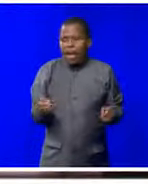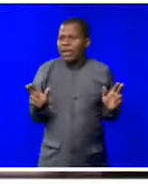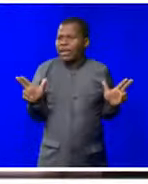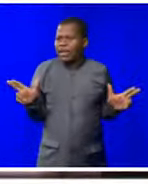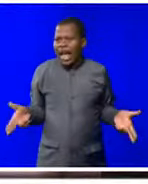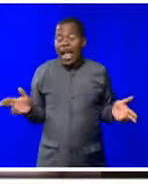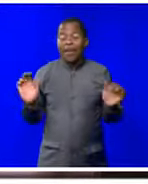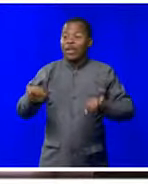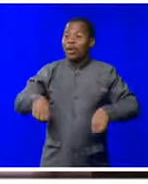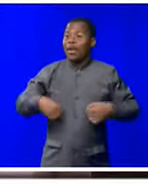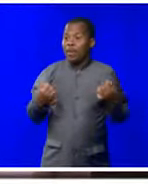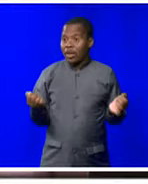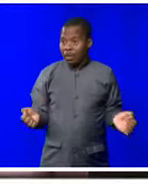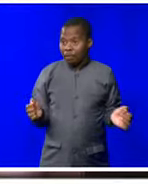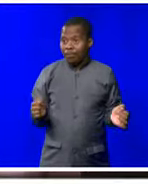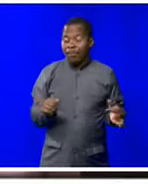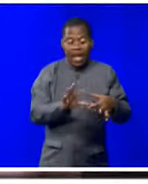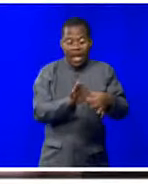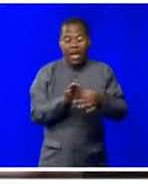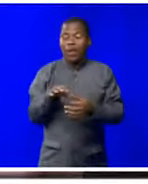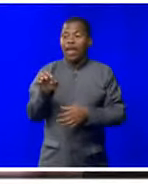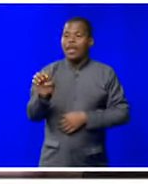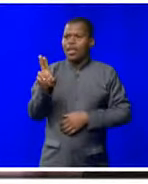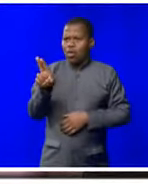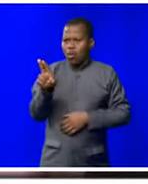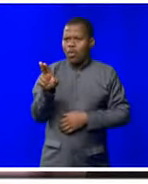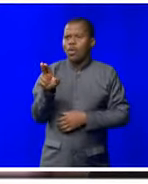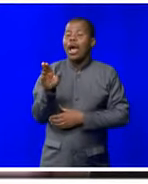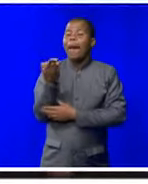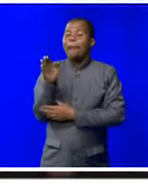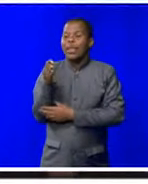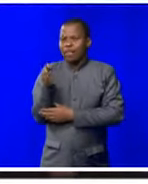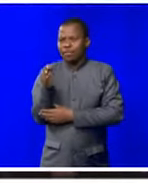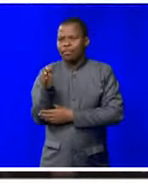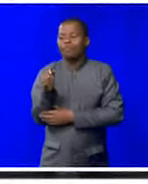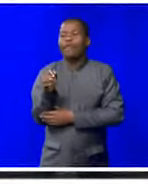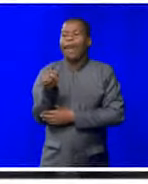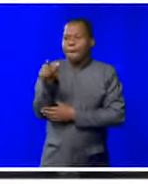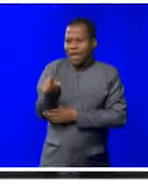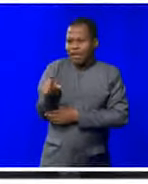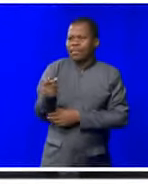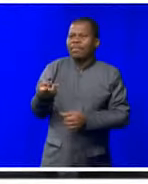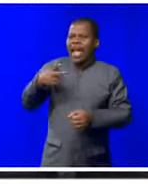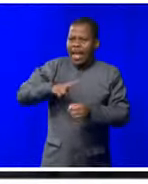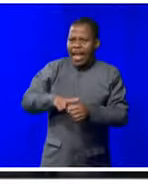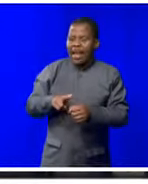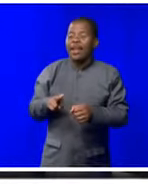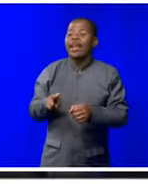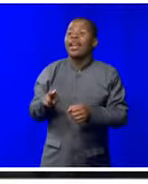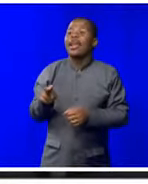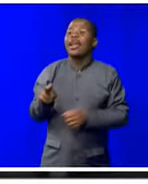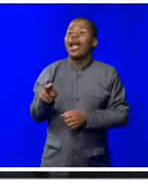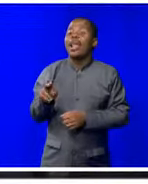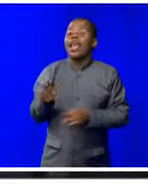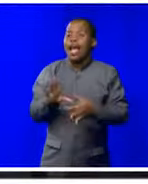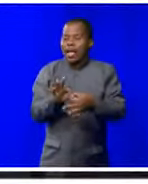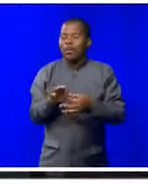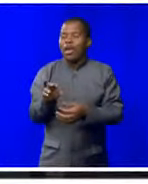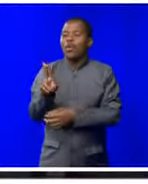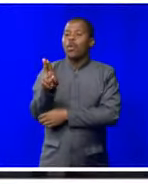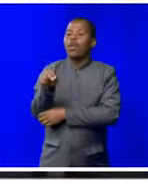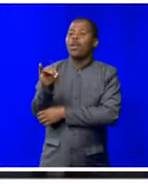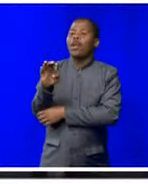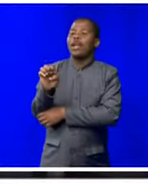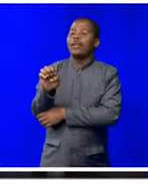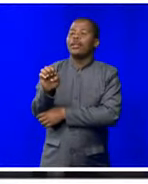The EU ambassador, Desislava Chumilova, and the UNICEF deputy representative, Afshin Parsi, say learners with disabilities